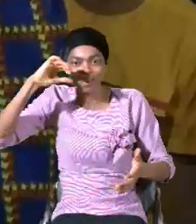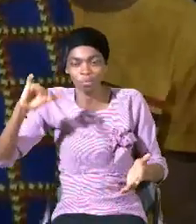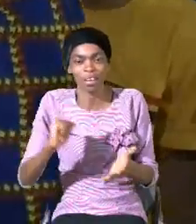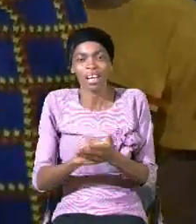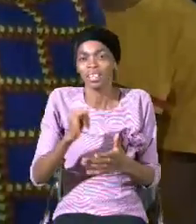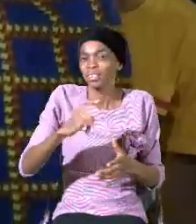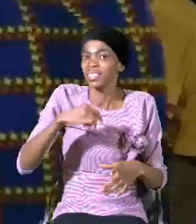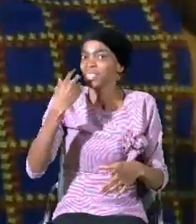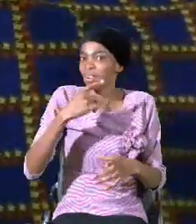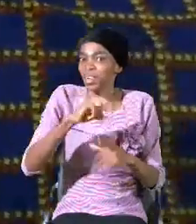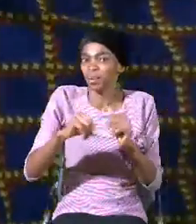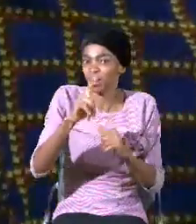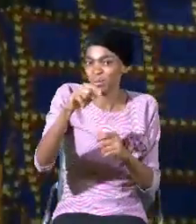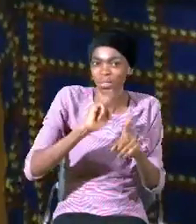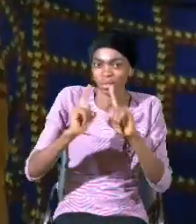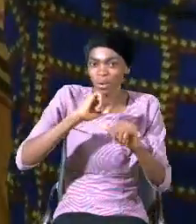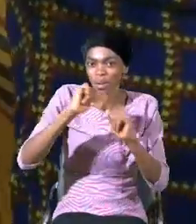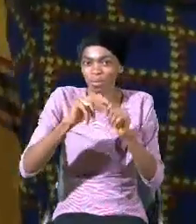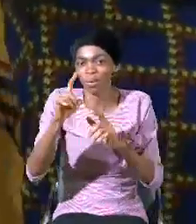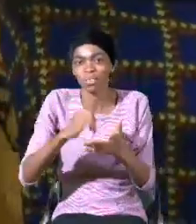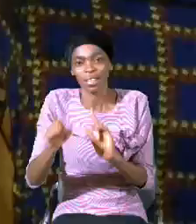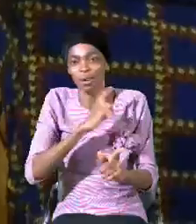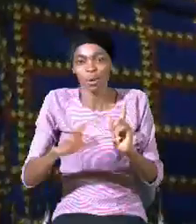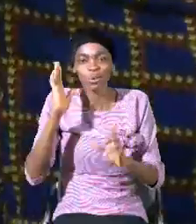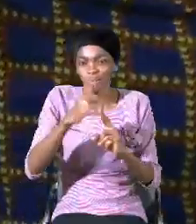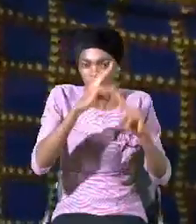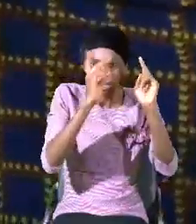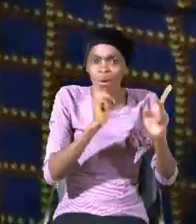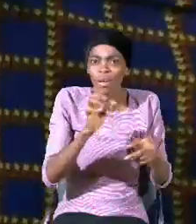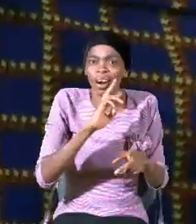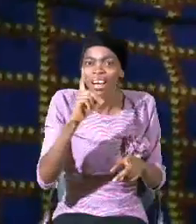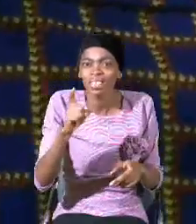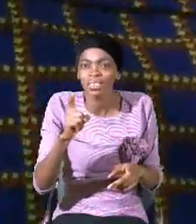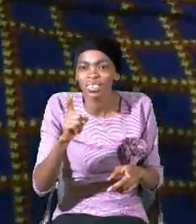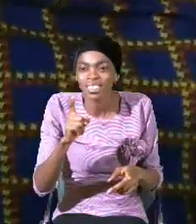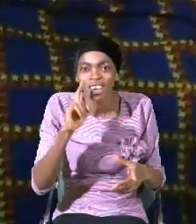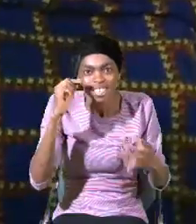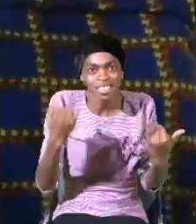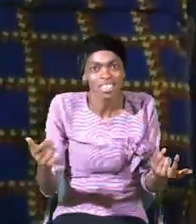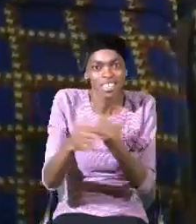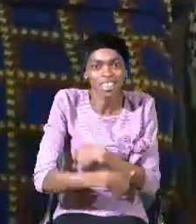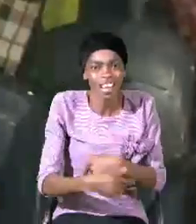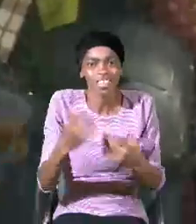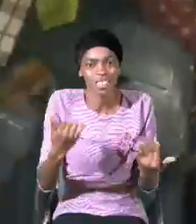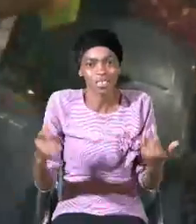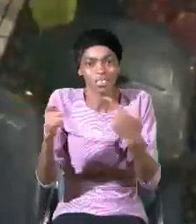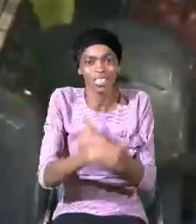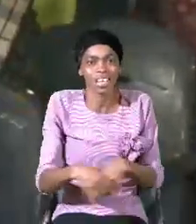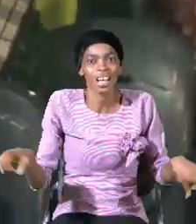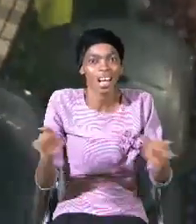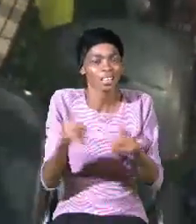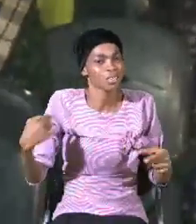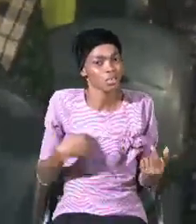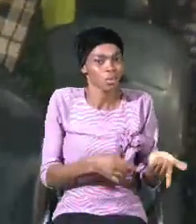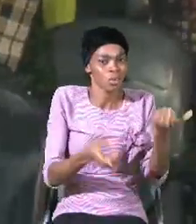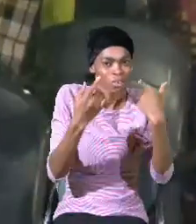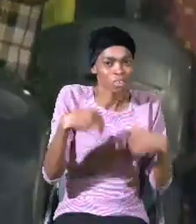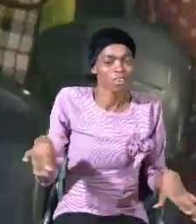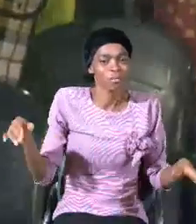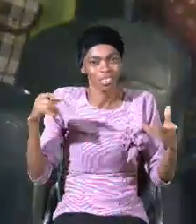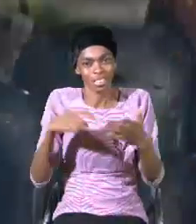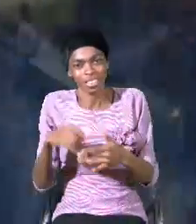talking about you. The Lord will honor you. Where are you? Where are you? Today has become a turning point